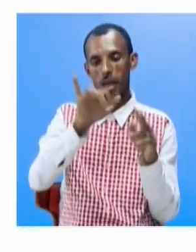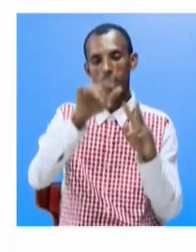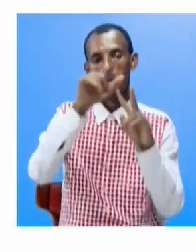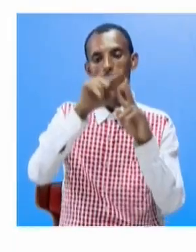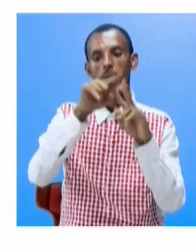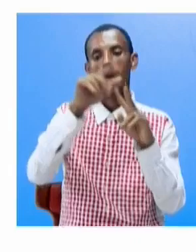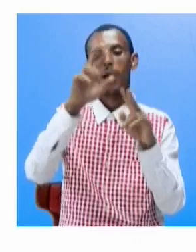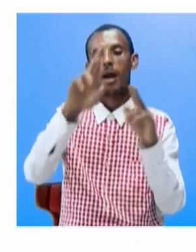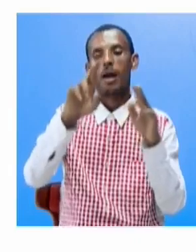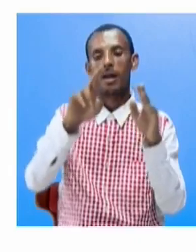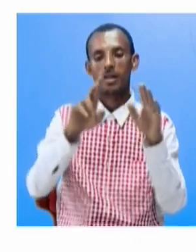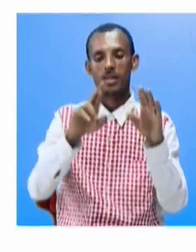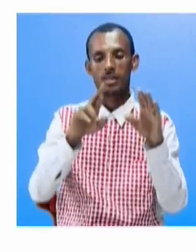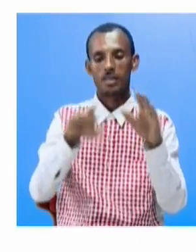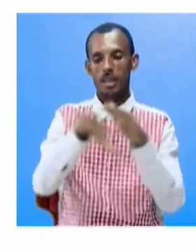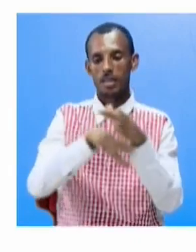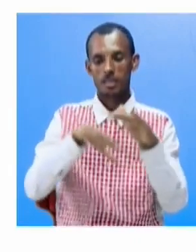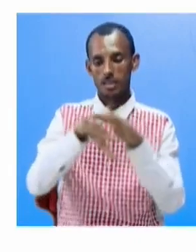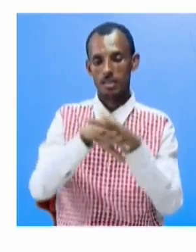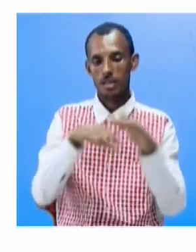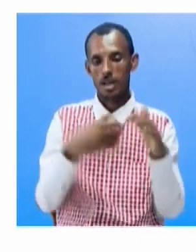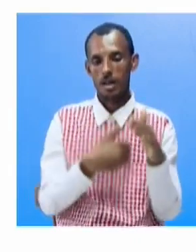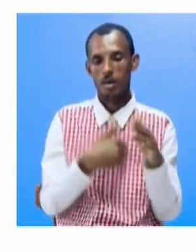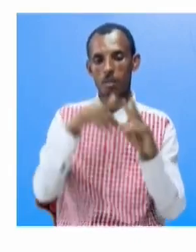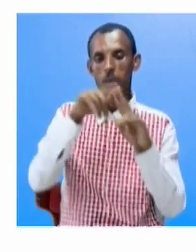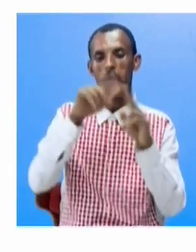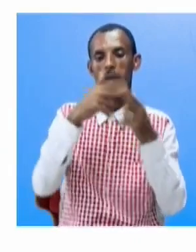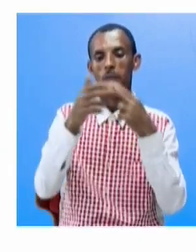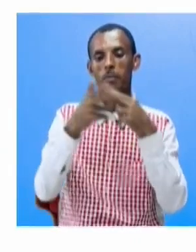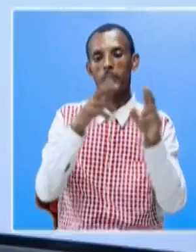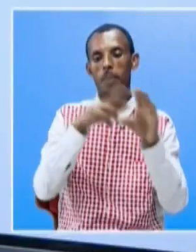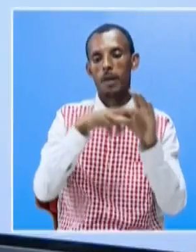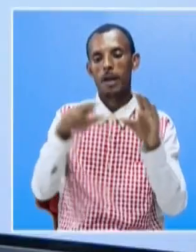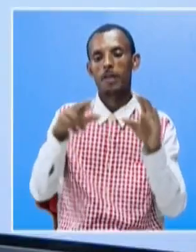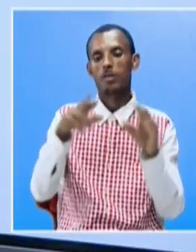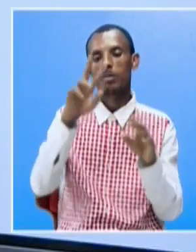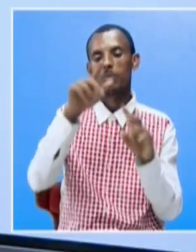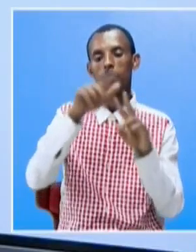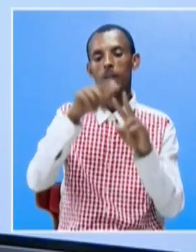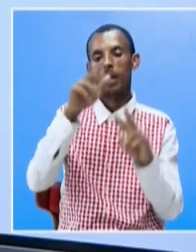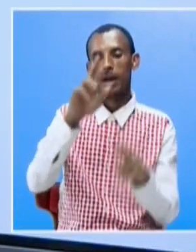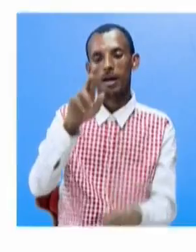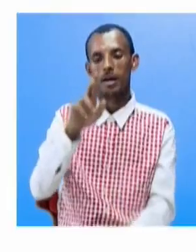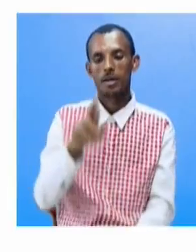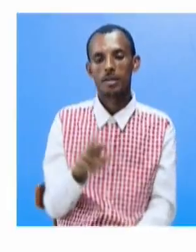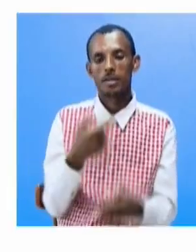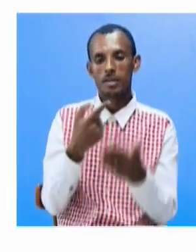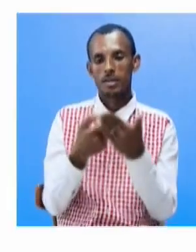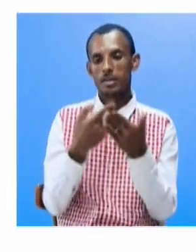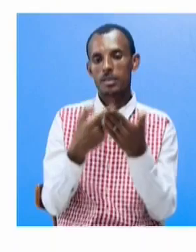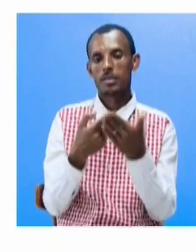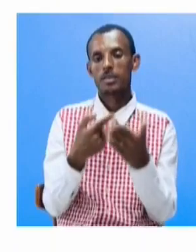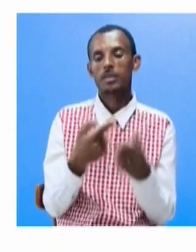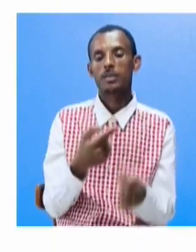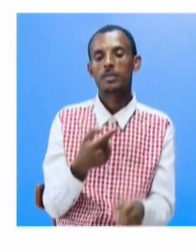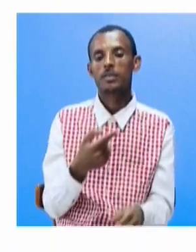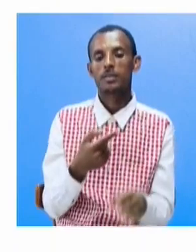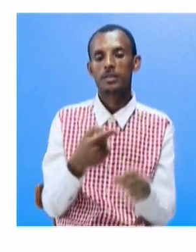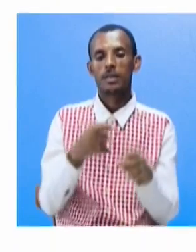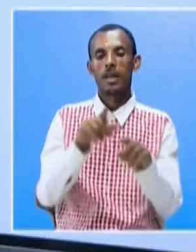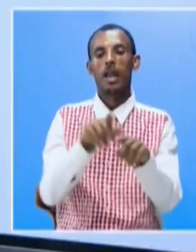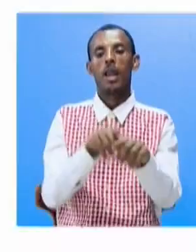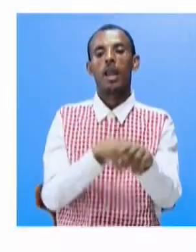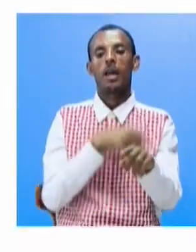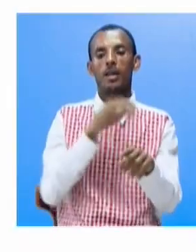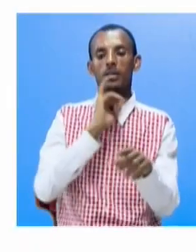part is also this pi r. And this length is a radius.